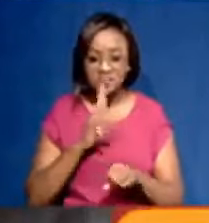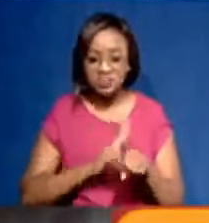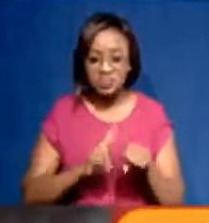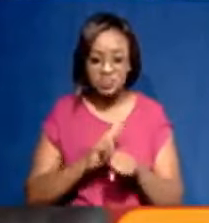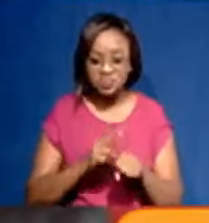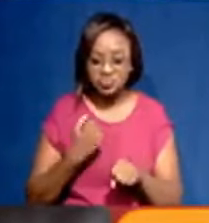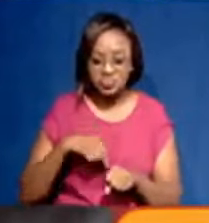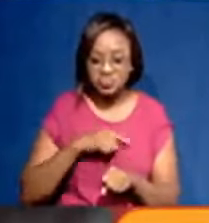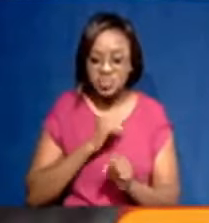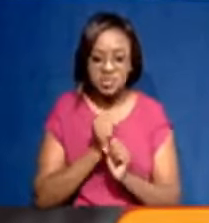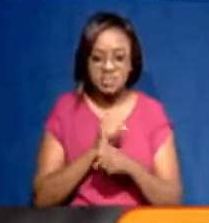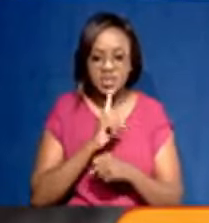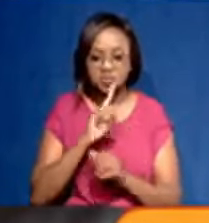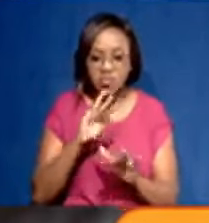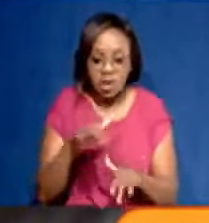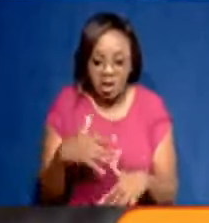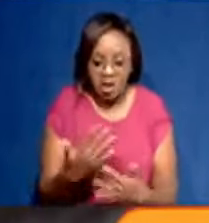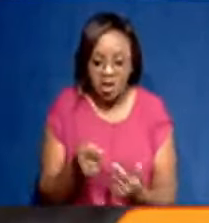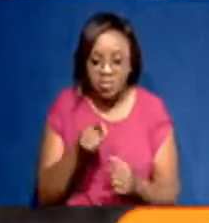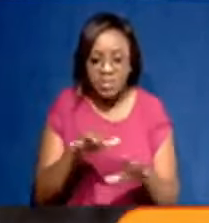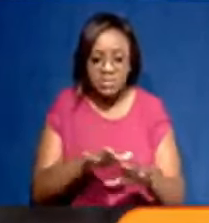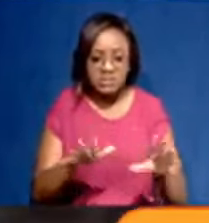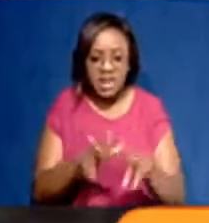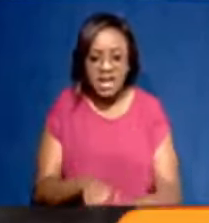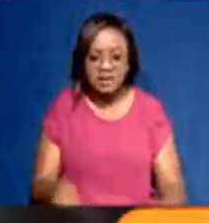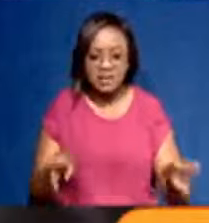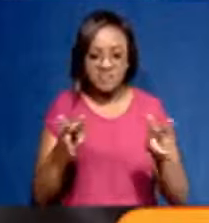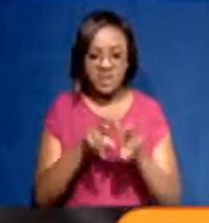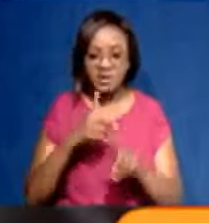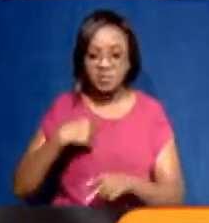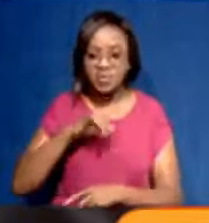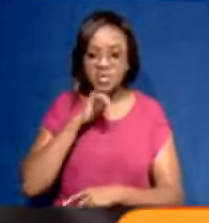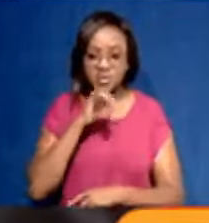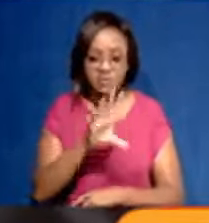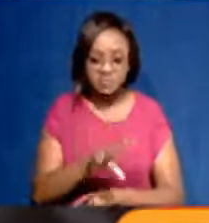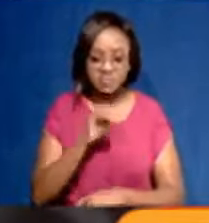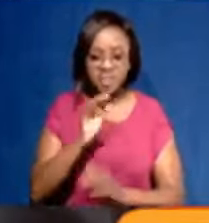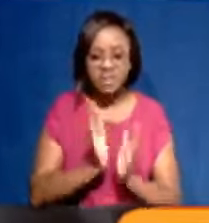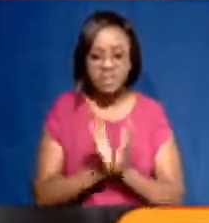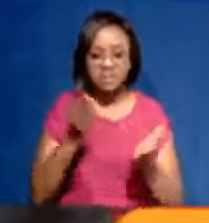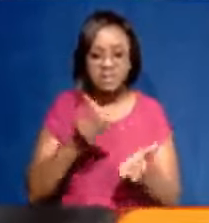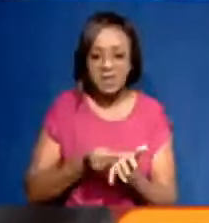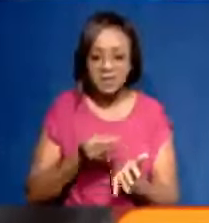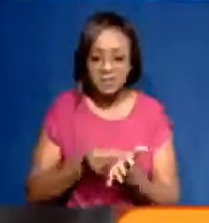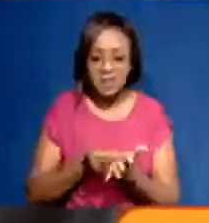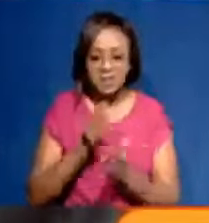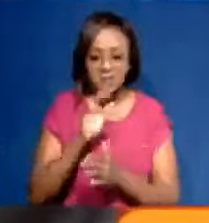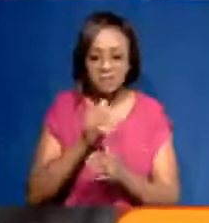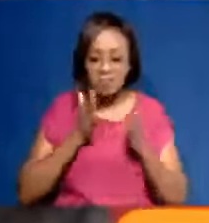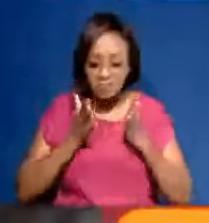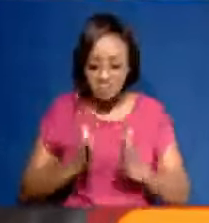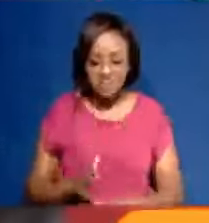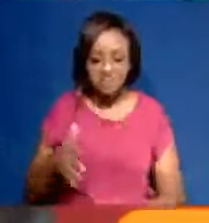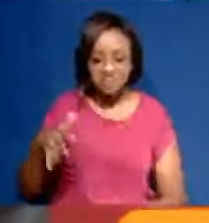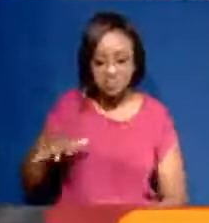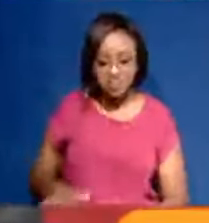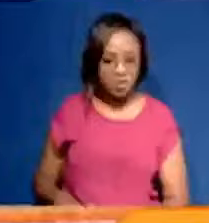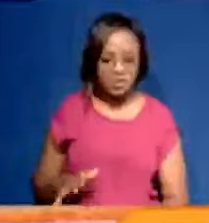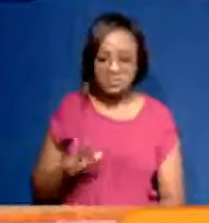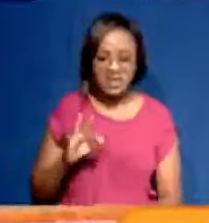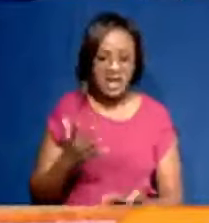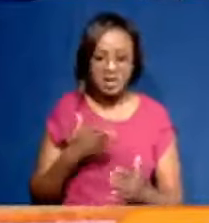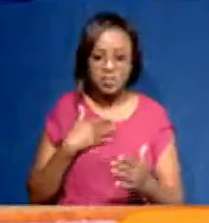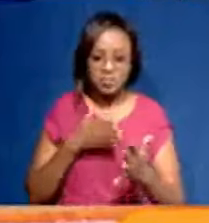make sure the value of land, we don't take public money into somebody's pockets unconstitutionally? That is the